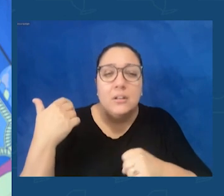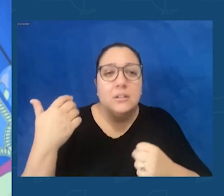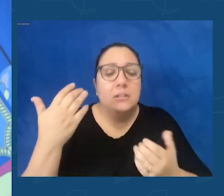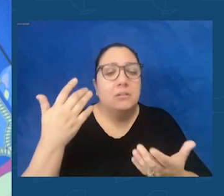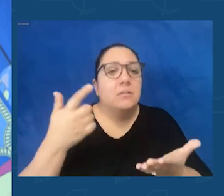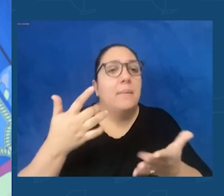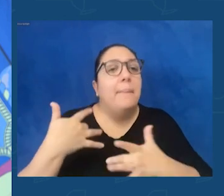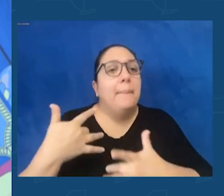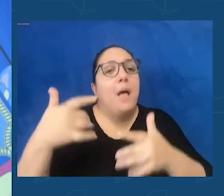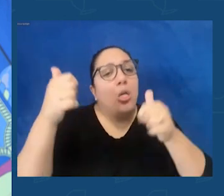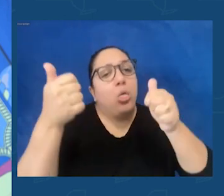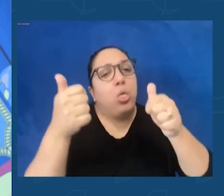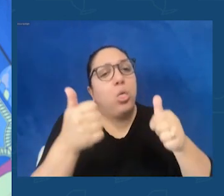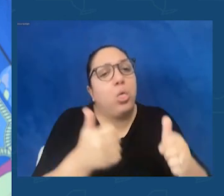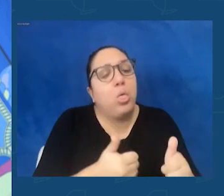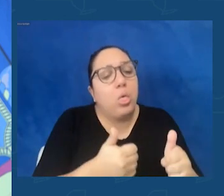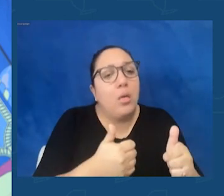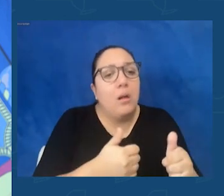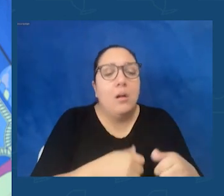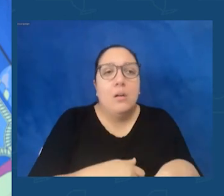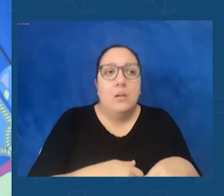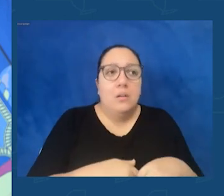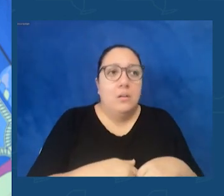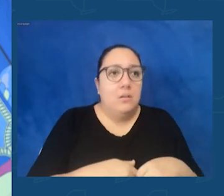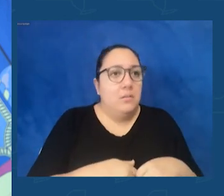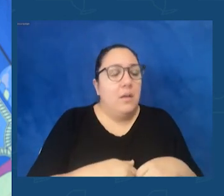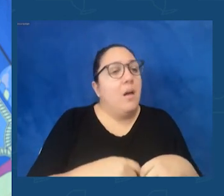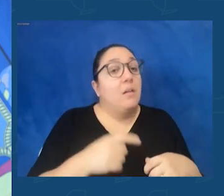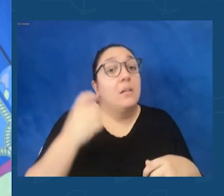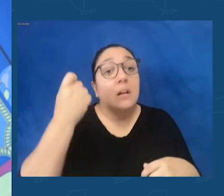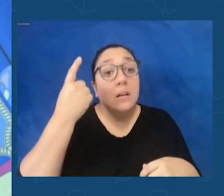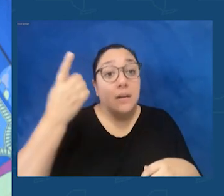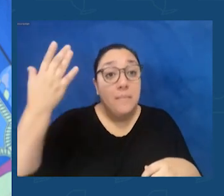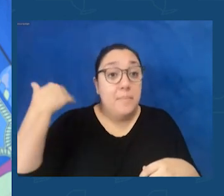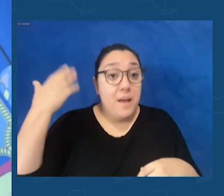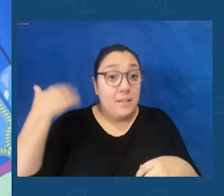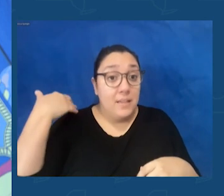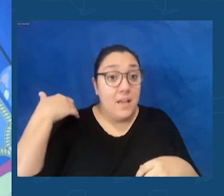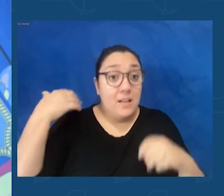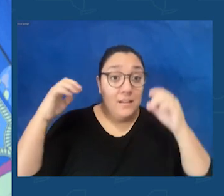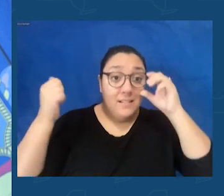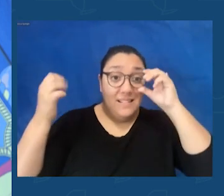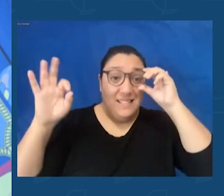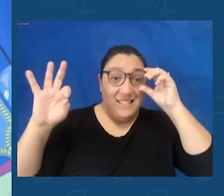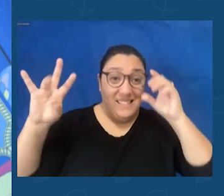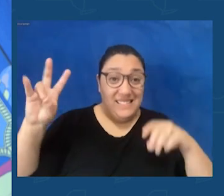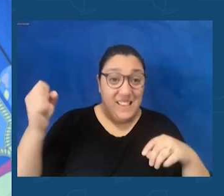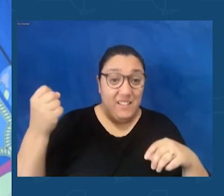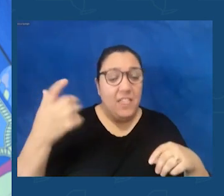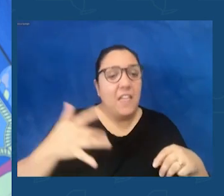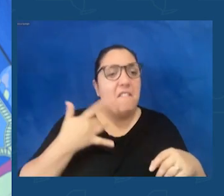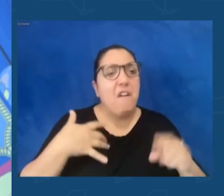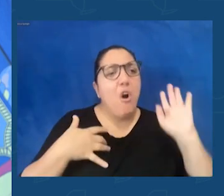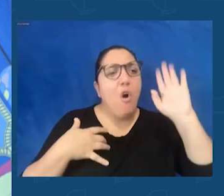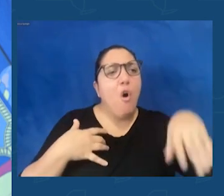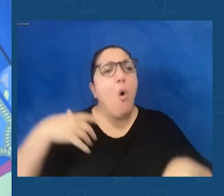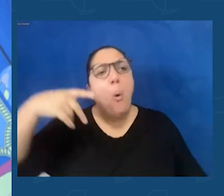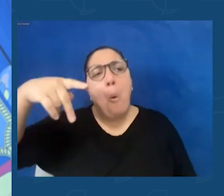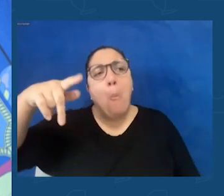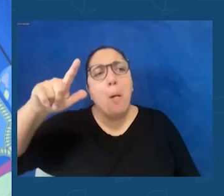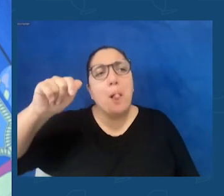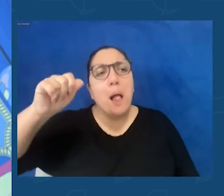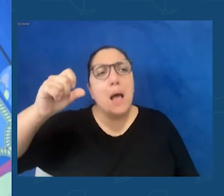back in the 70s, just people decided that plastering over brick buildings was some sort of improvement. And I'm